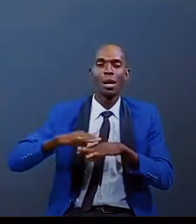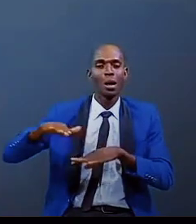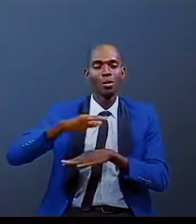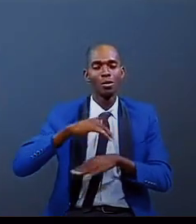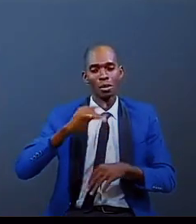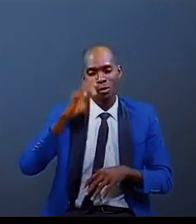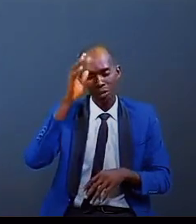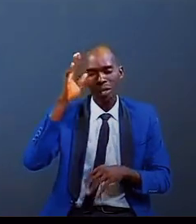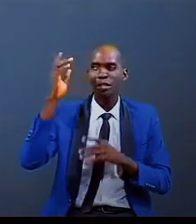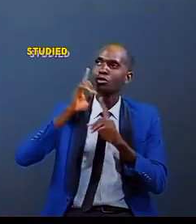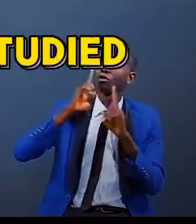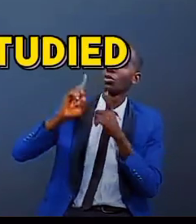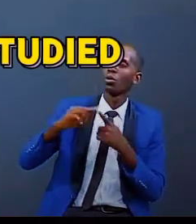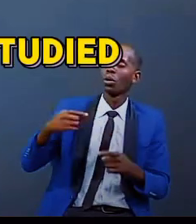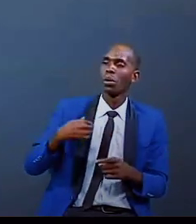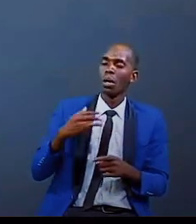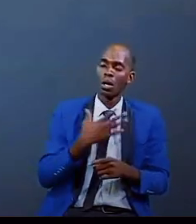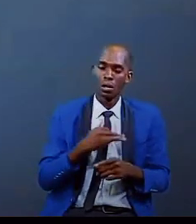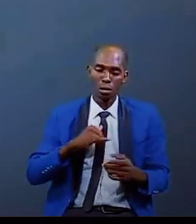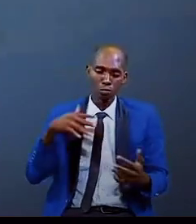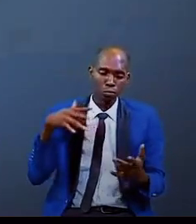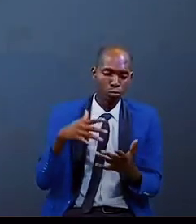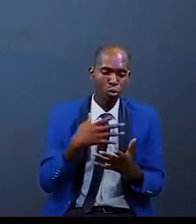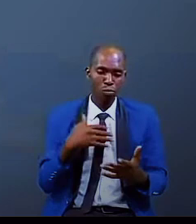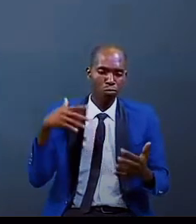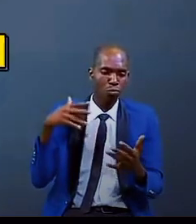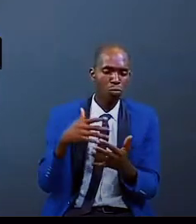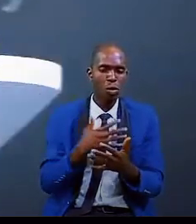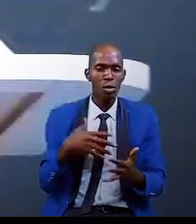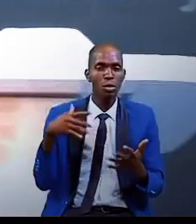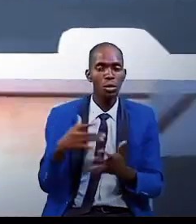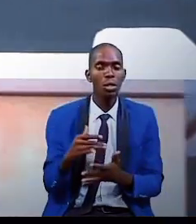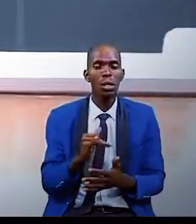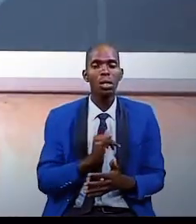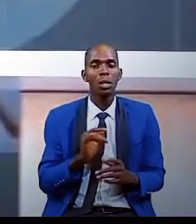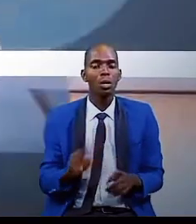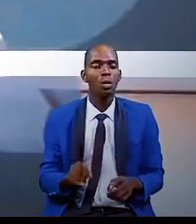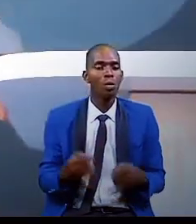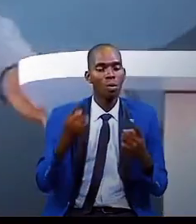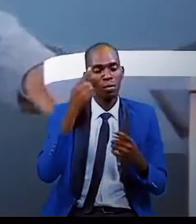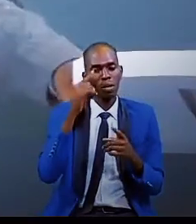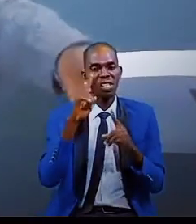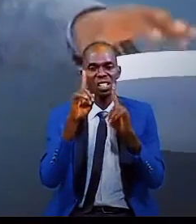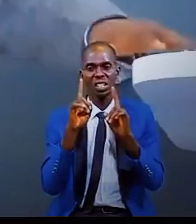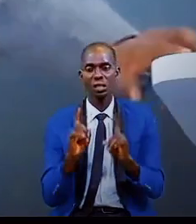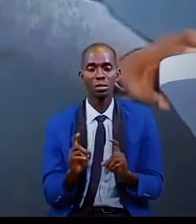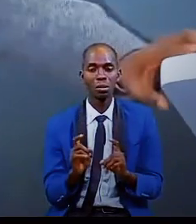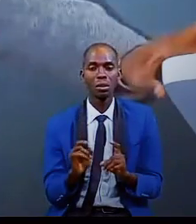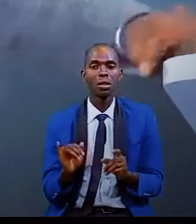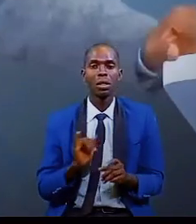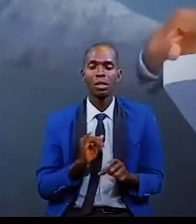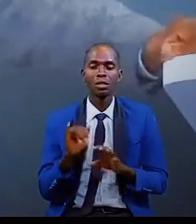I studied and studied and studied, and I went for the exam. I didn't go to, you know, HSC, but I